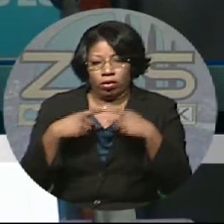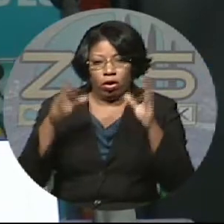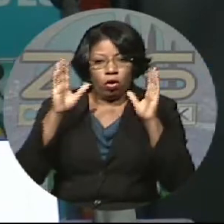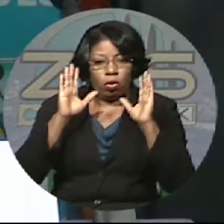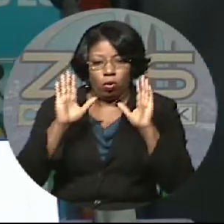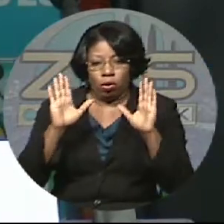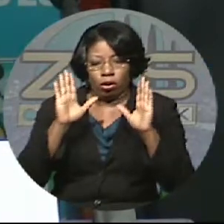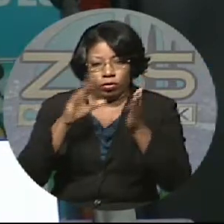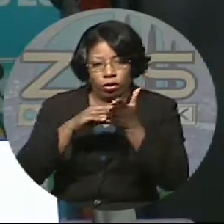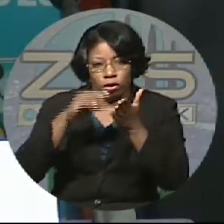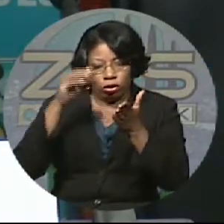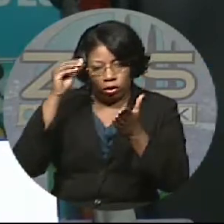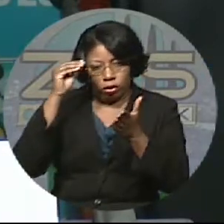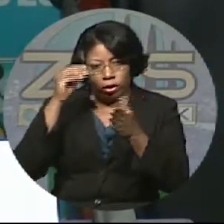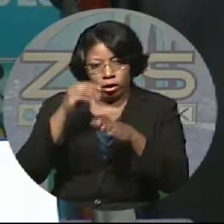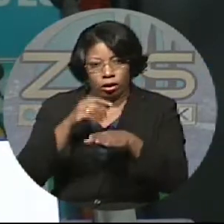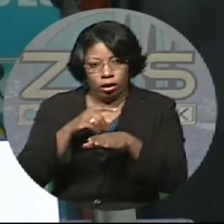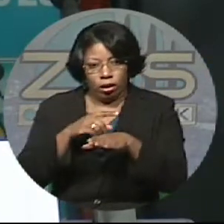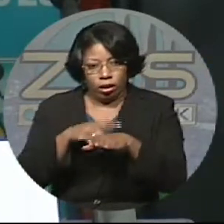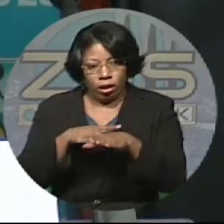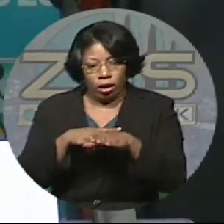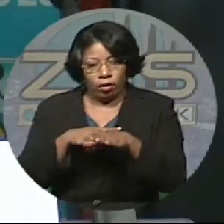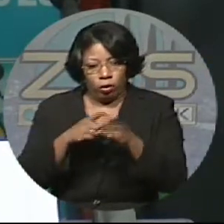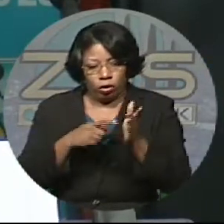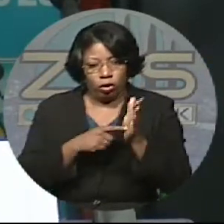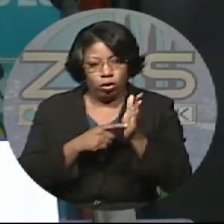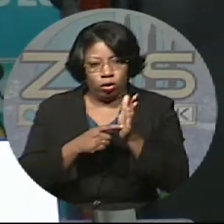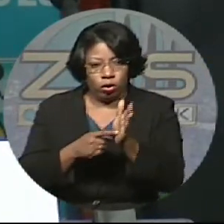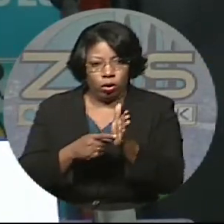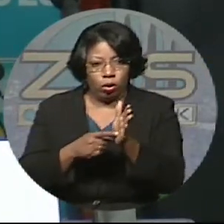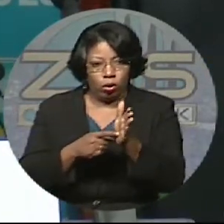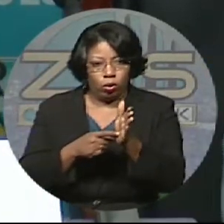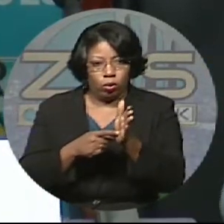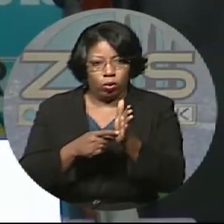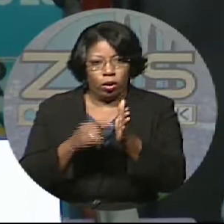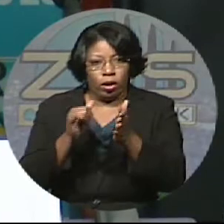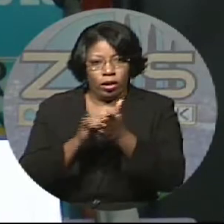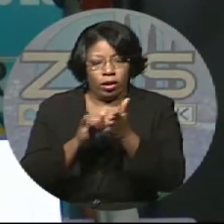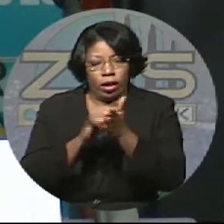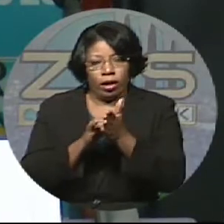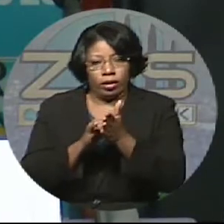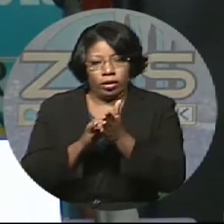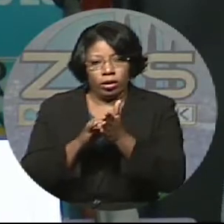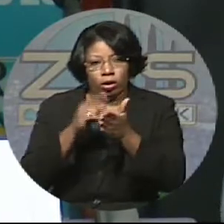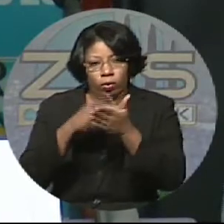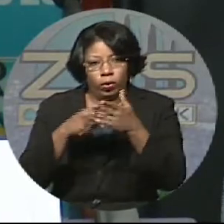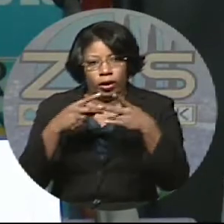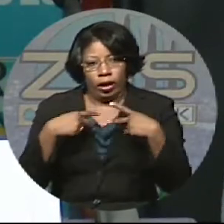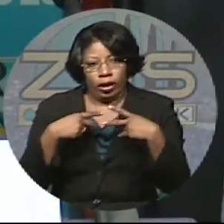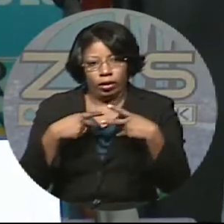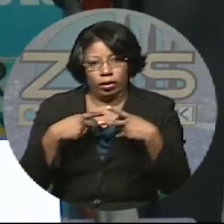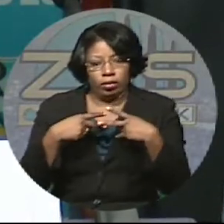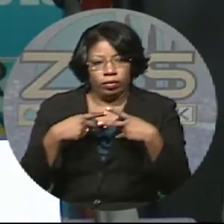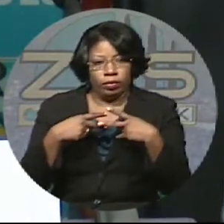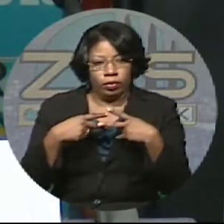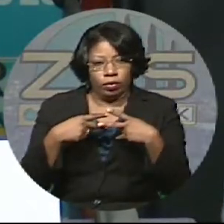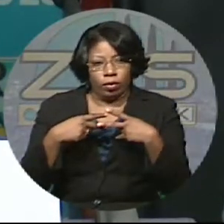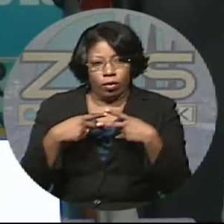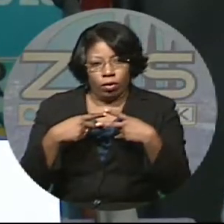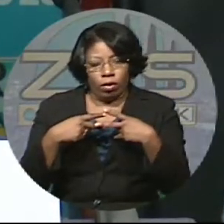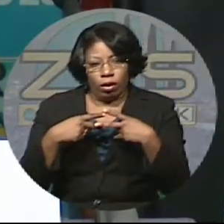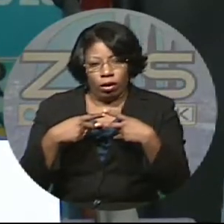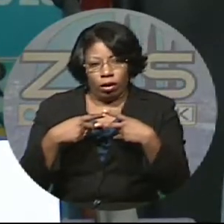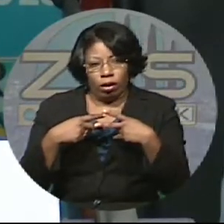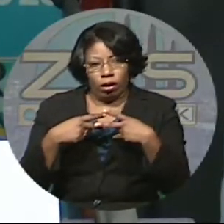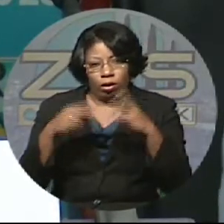curve. We made it through. We want to show everyone that our brand, and we had a fantastic launch of our brand. We